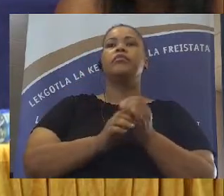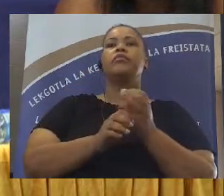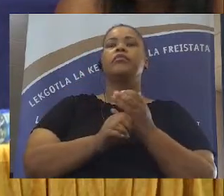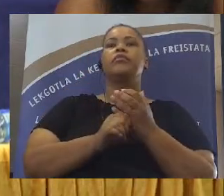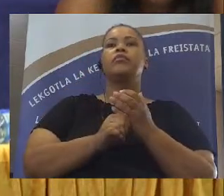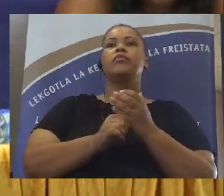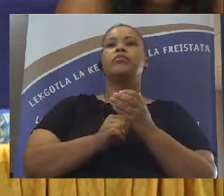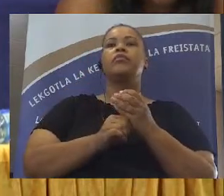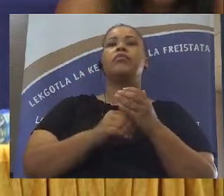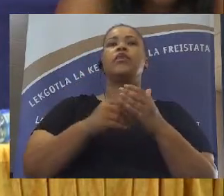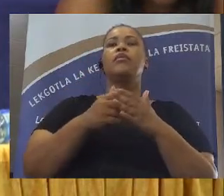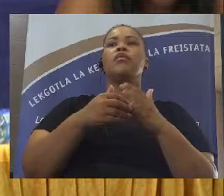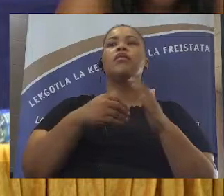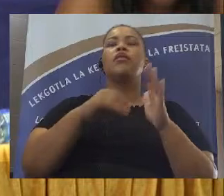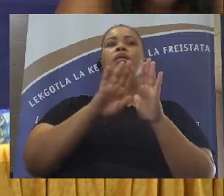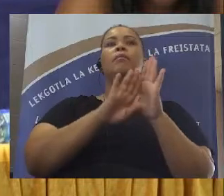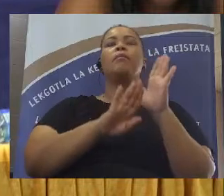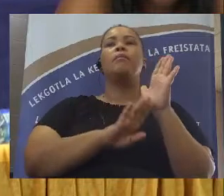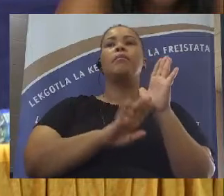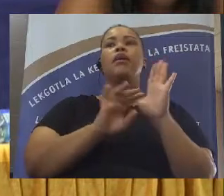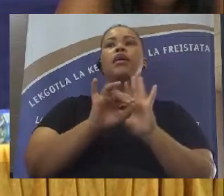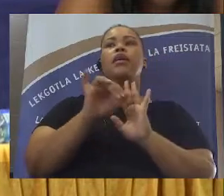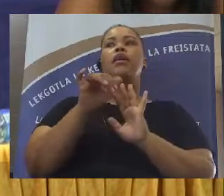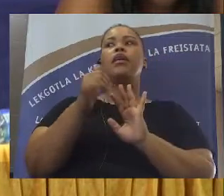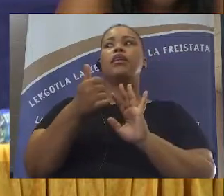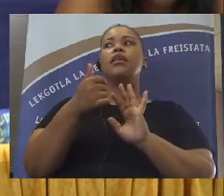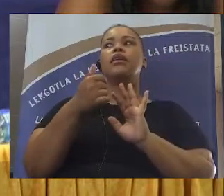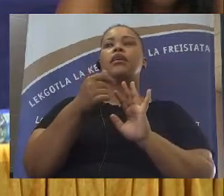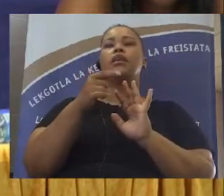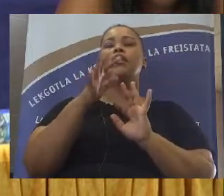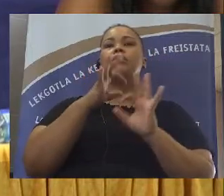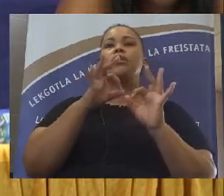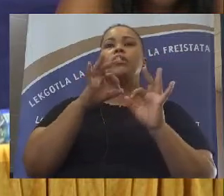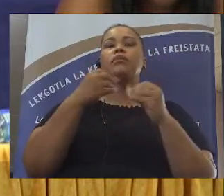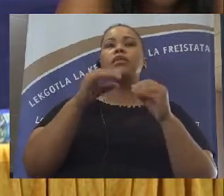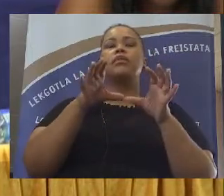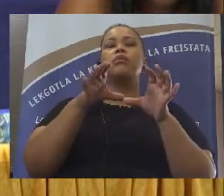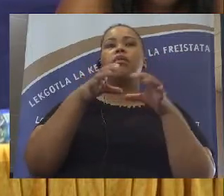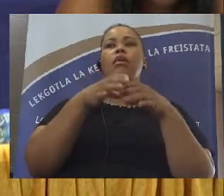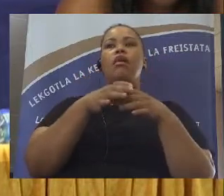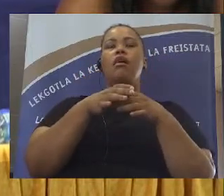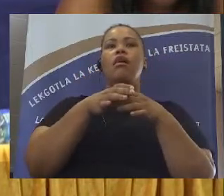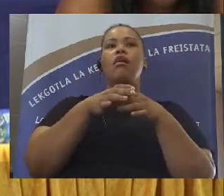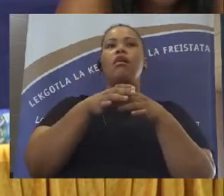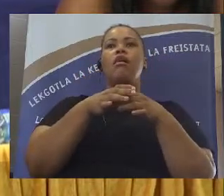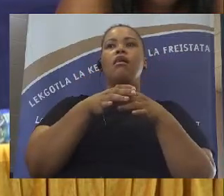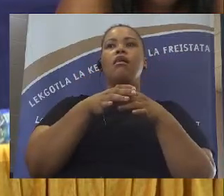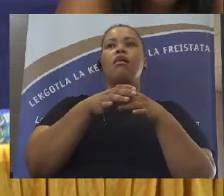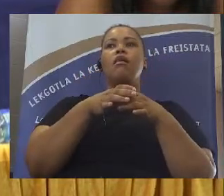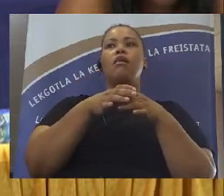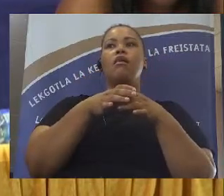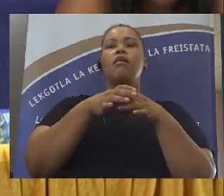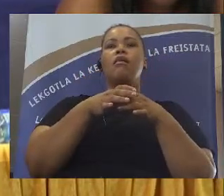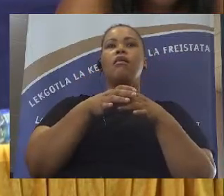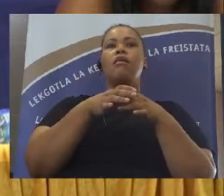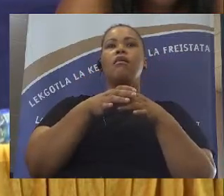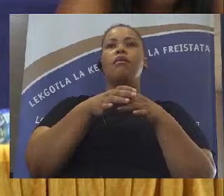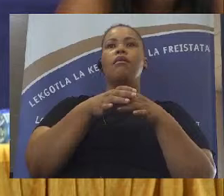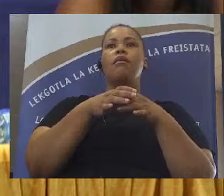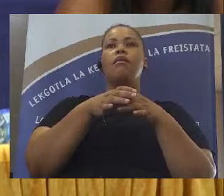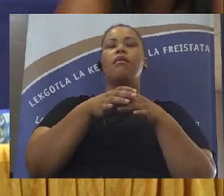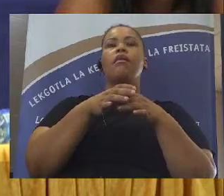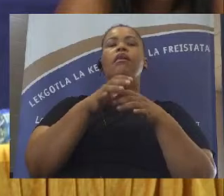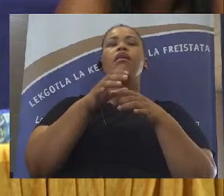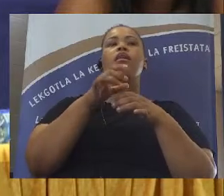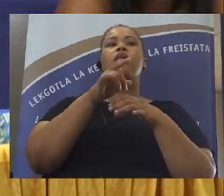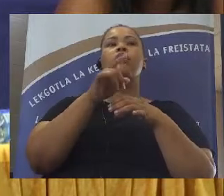fetela billing e nngwe e tlo bua ka small businesses. Ke kopa hore le haebe le